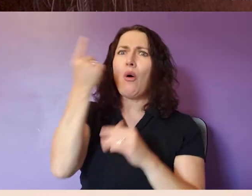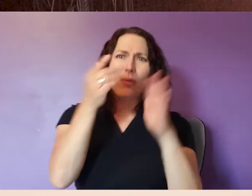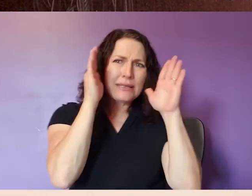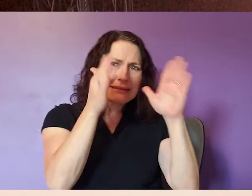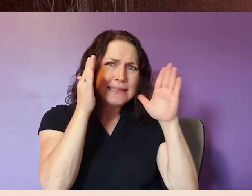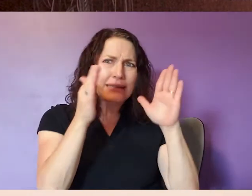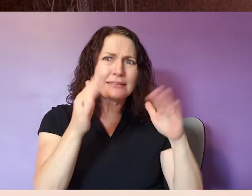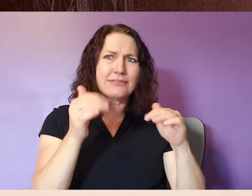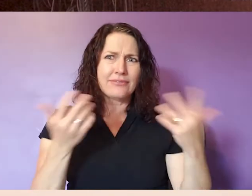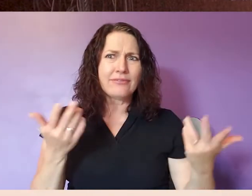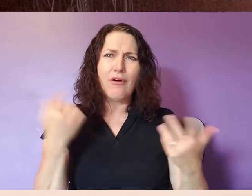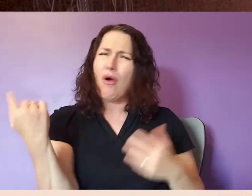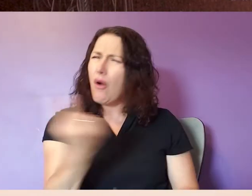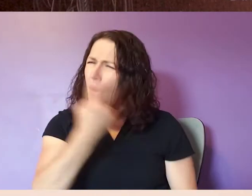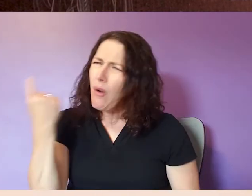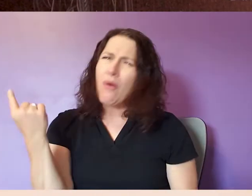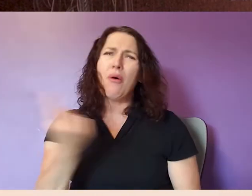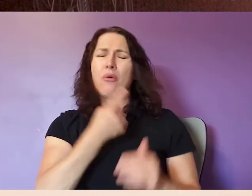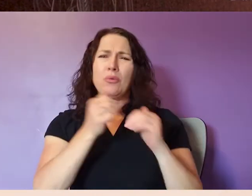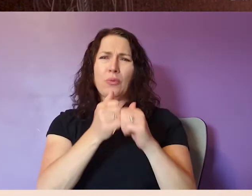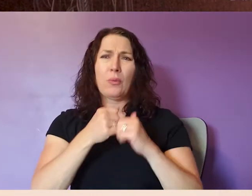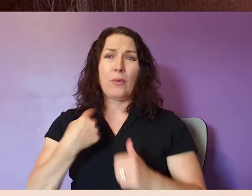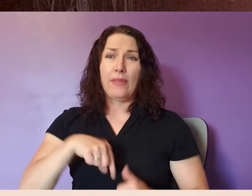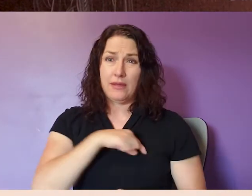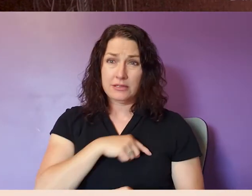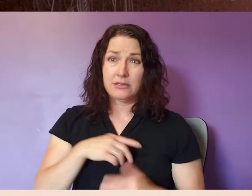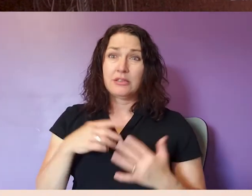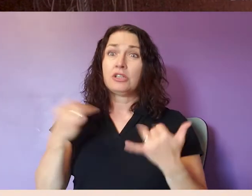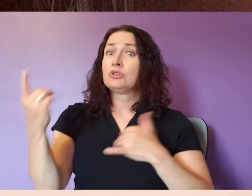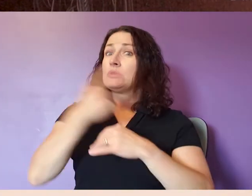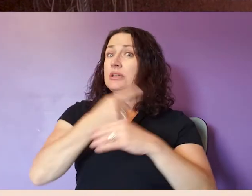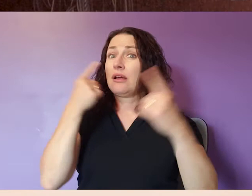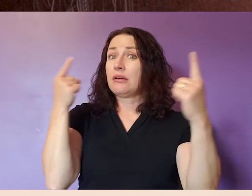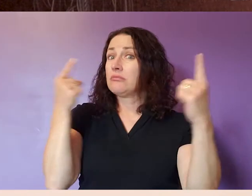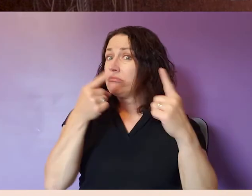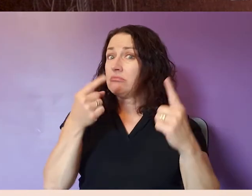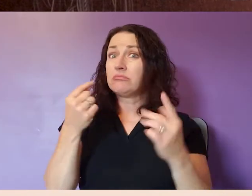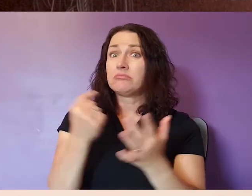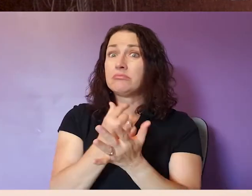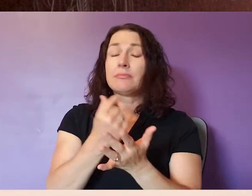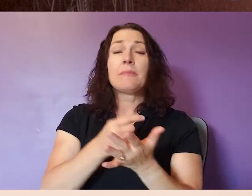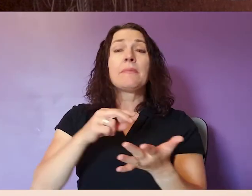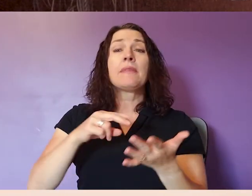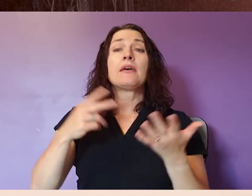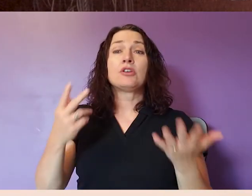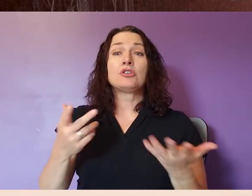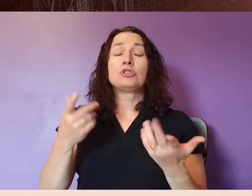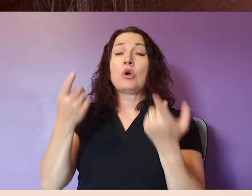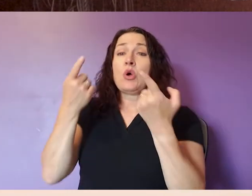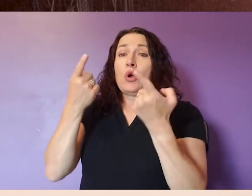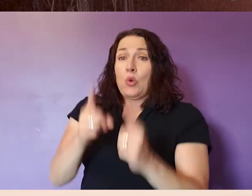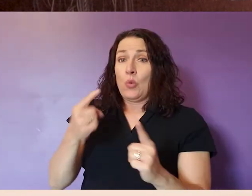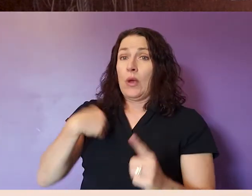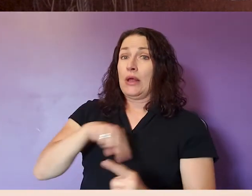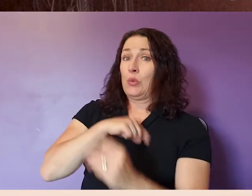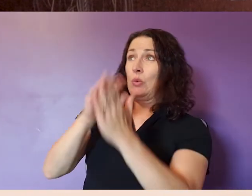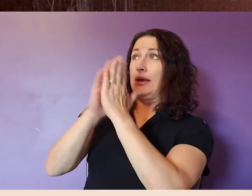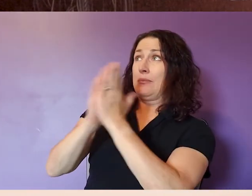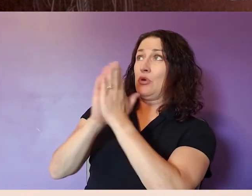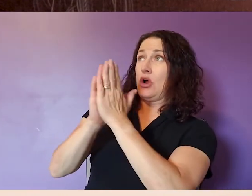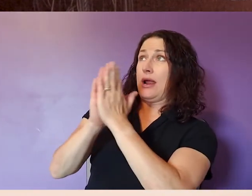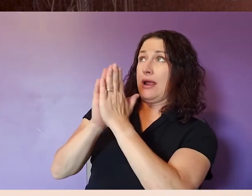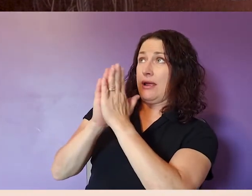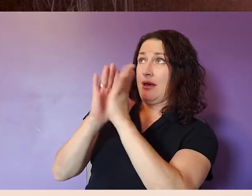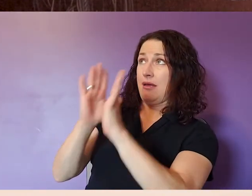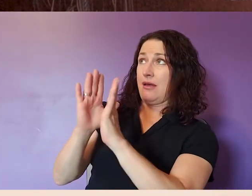today is that doing good is a result of praying that the object of prayer